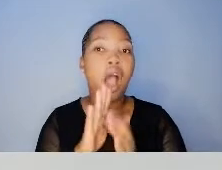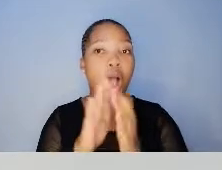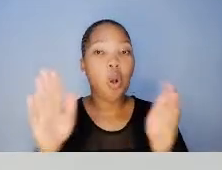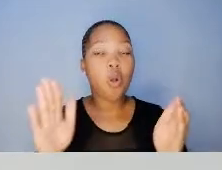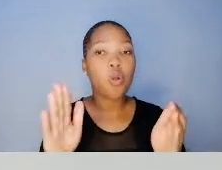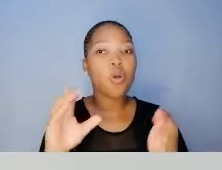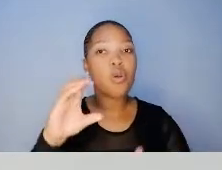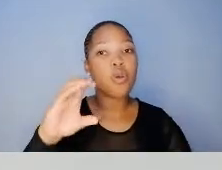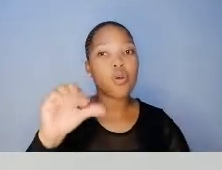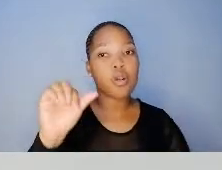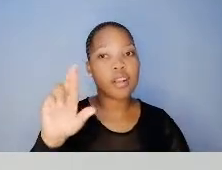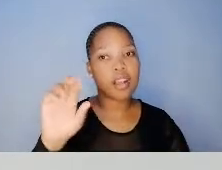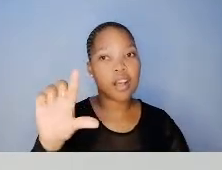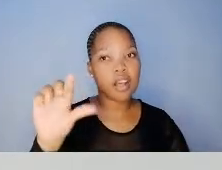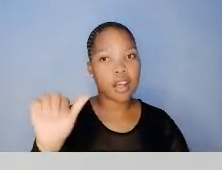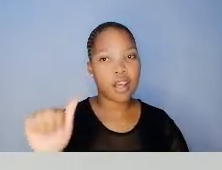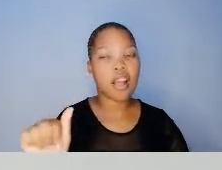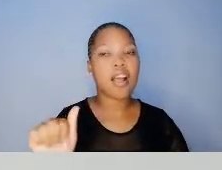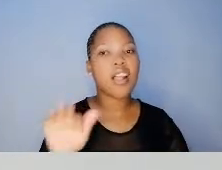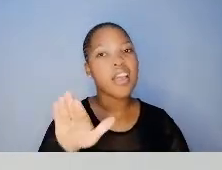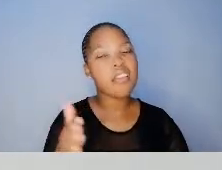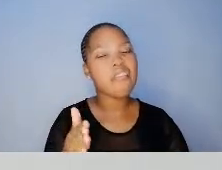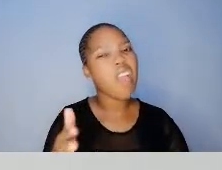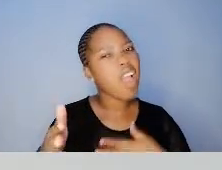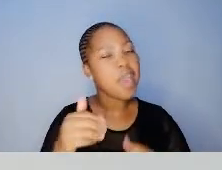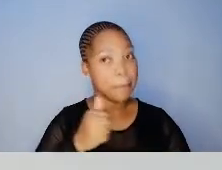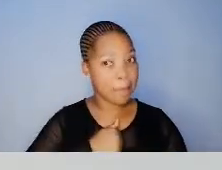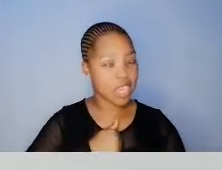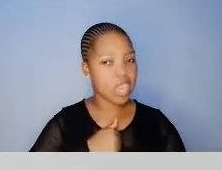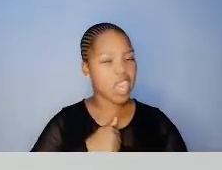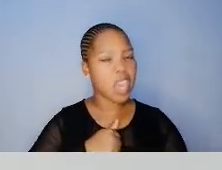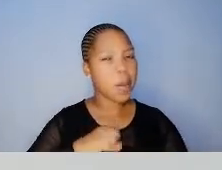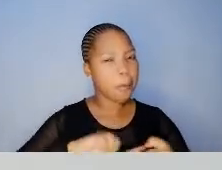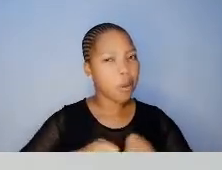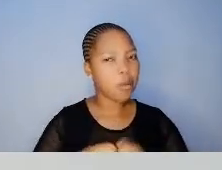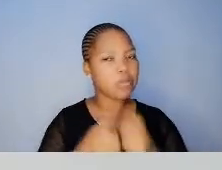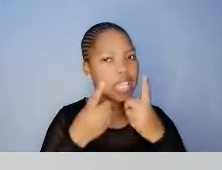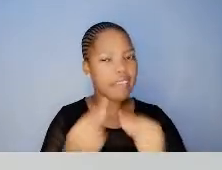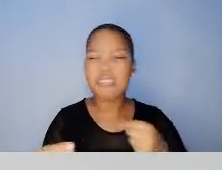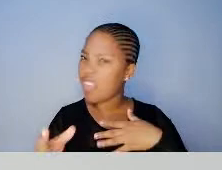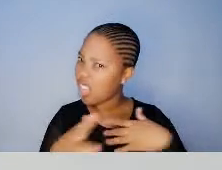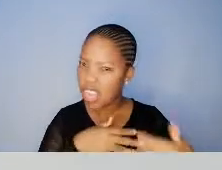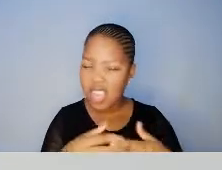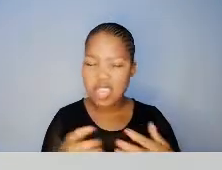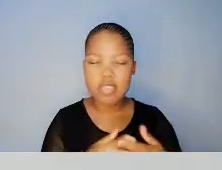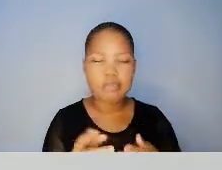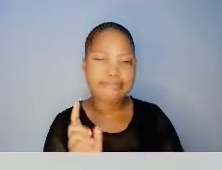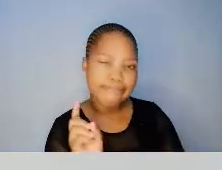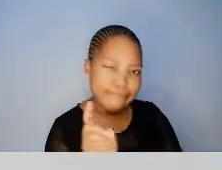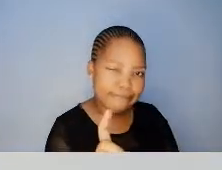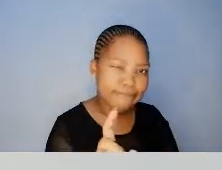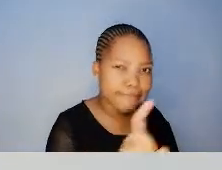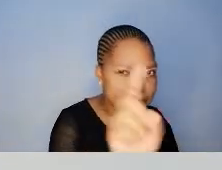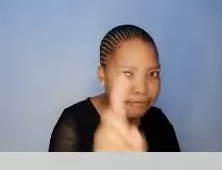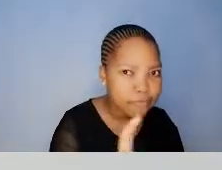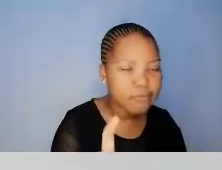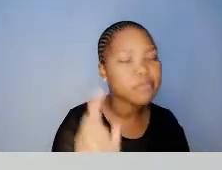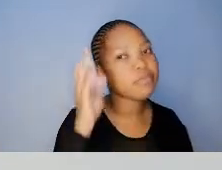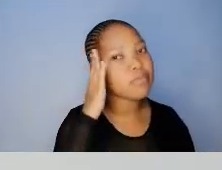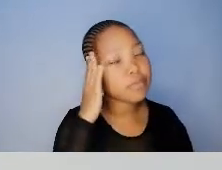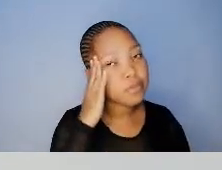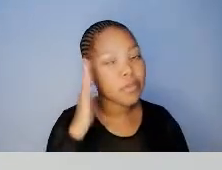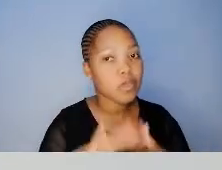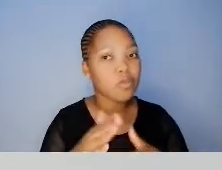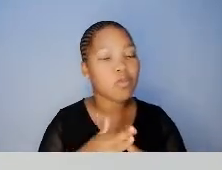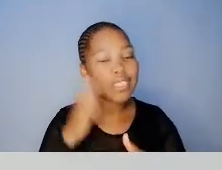Miss Susan. So if we encountered any kind, or if I encountered any kind of problem, I just knew who to talk to, and I